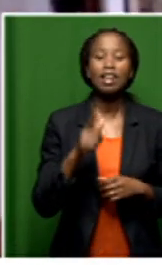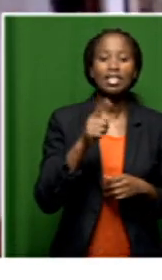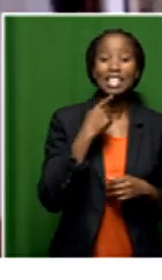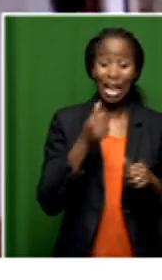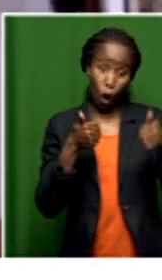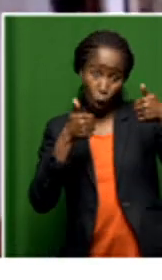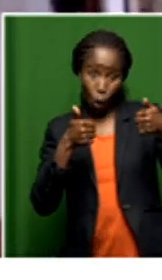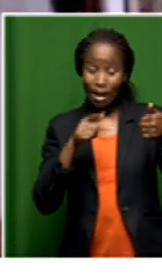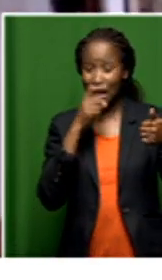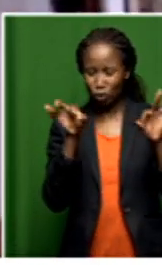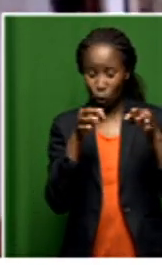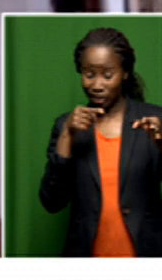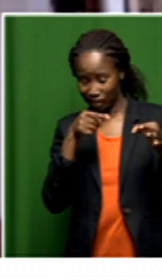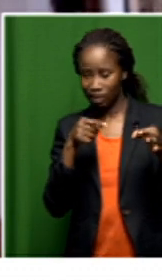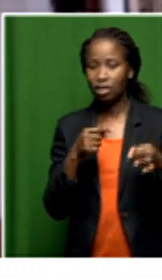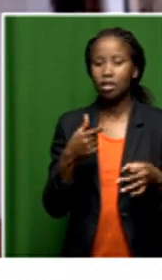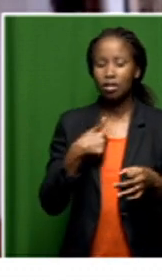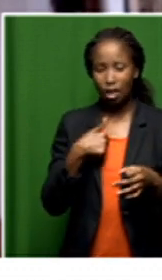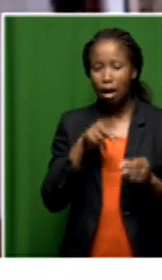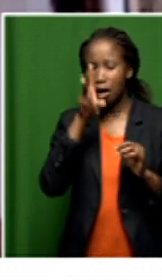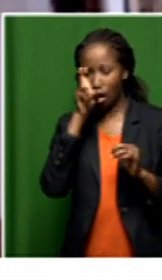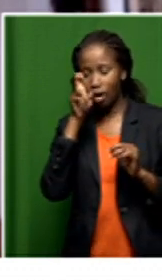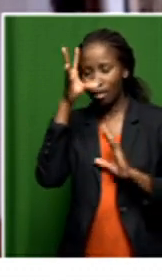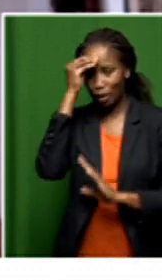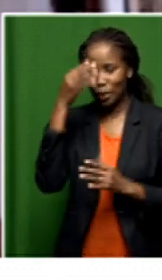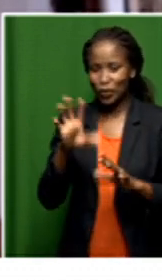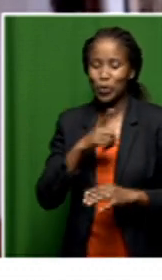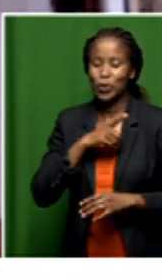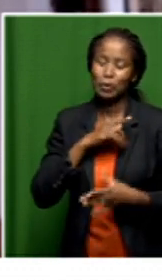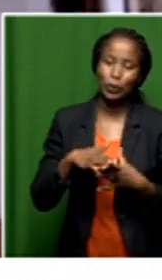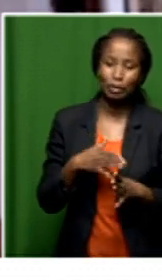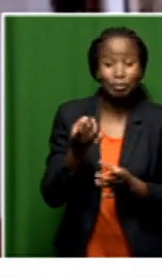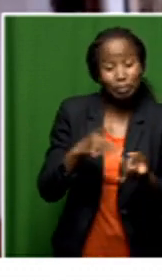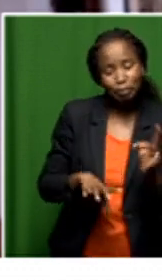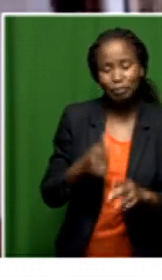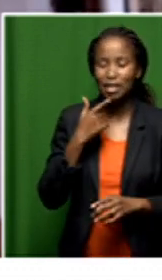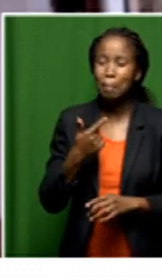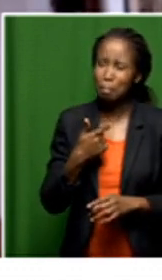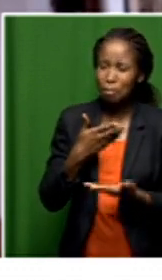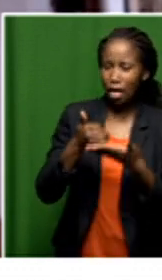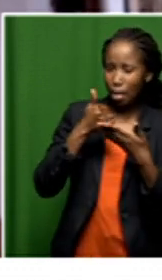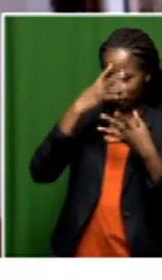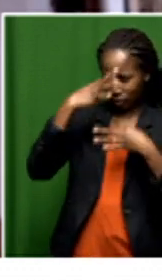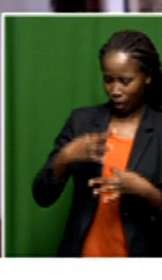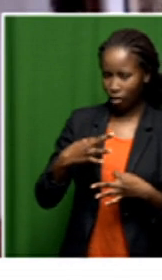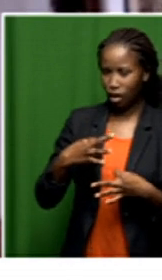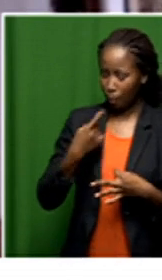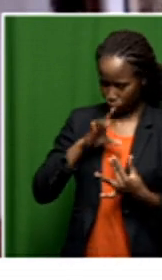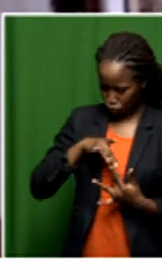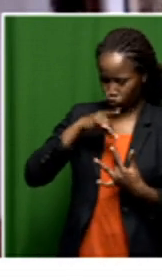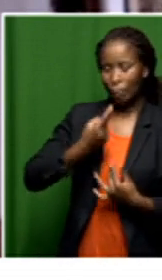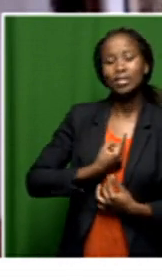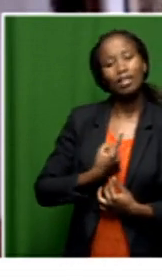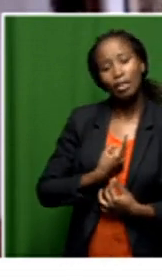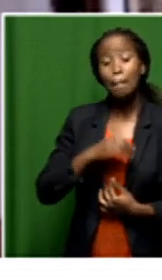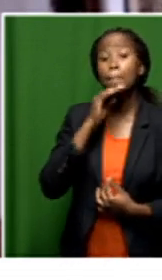was a lesson, because I had to learn for myself that sometimes, like I said before, in making a decision to choose myself, I have to